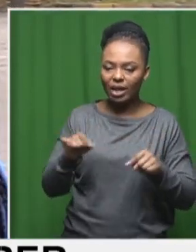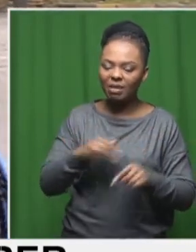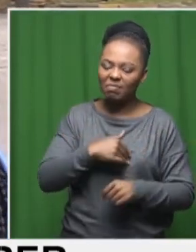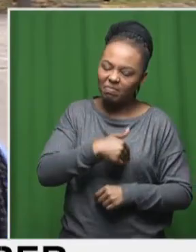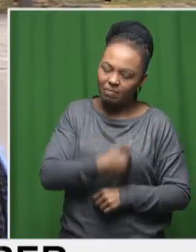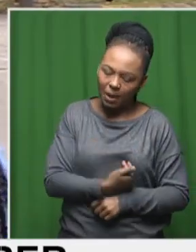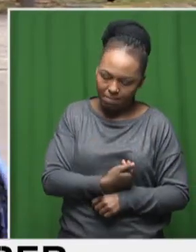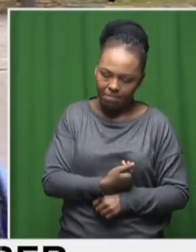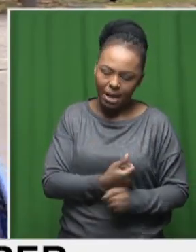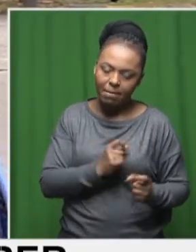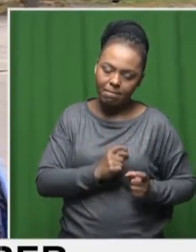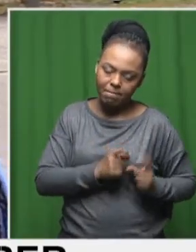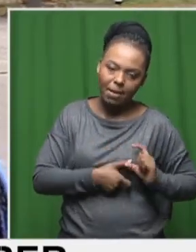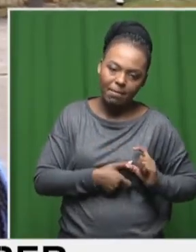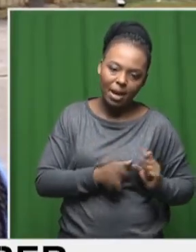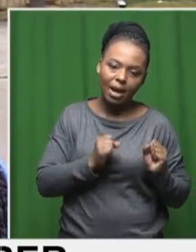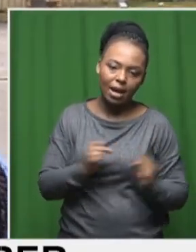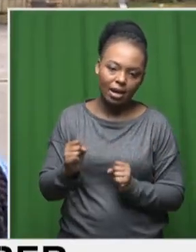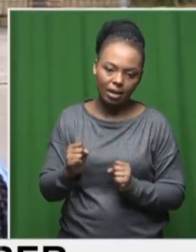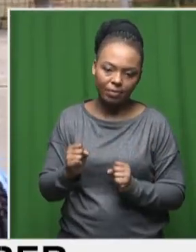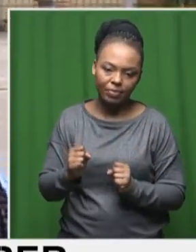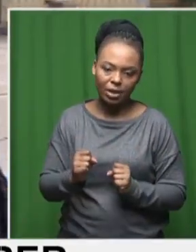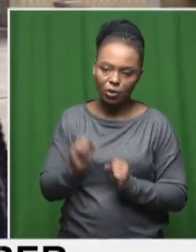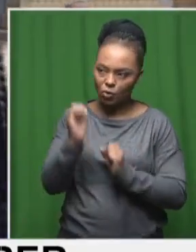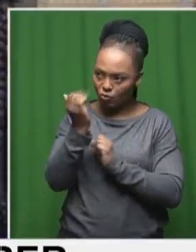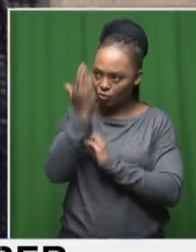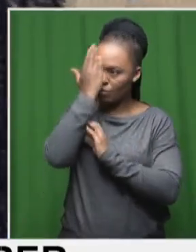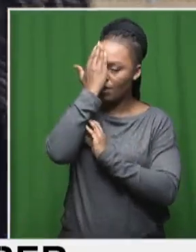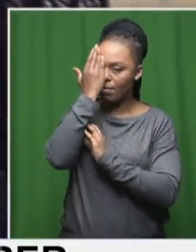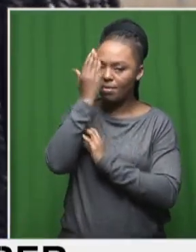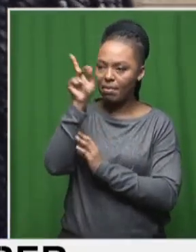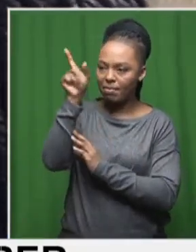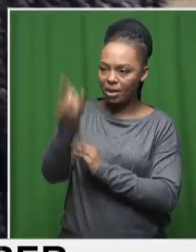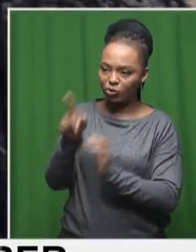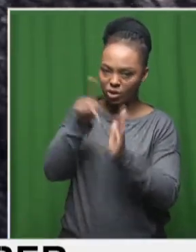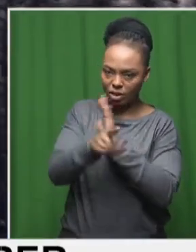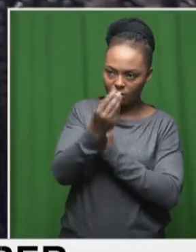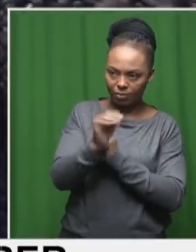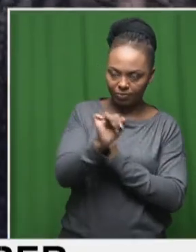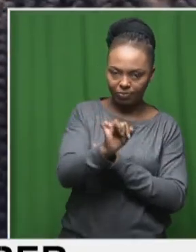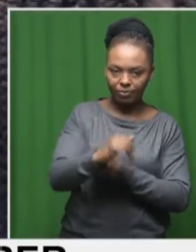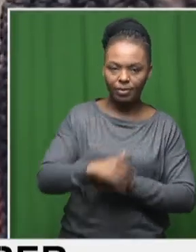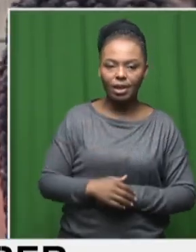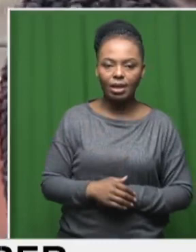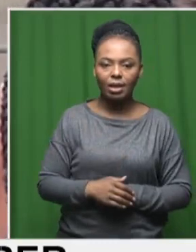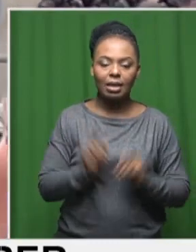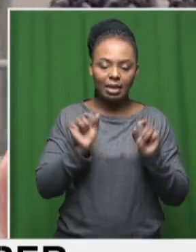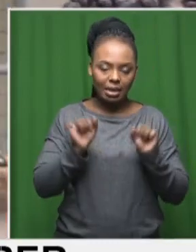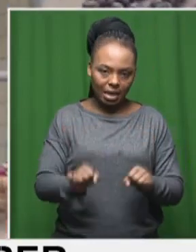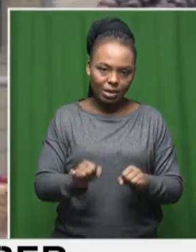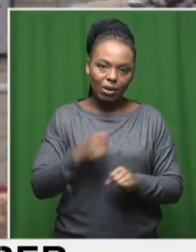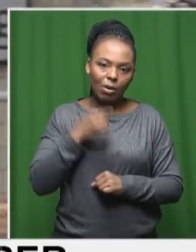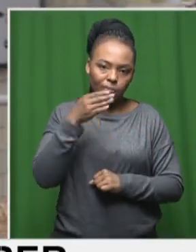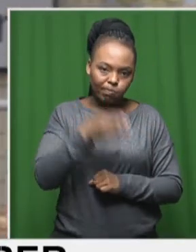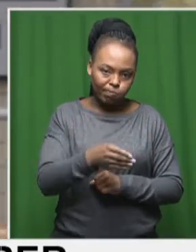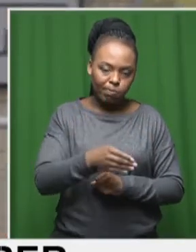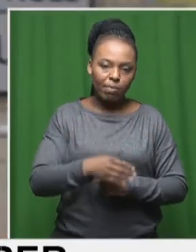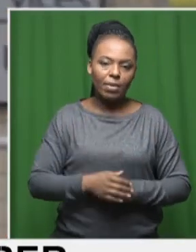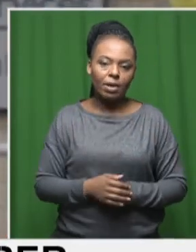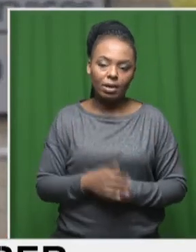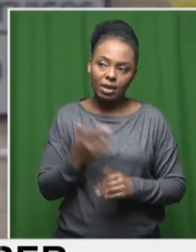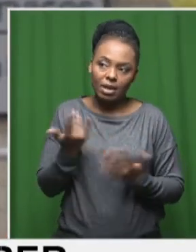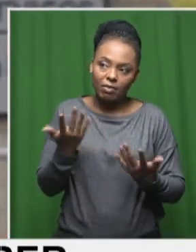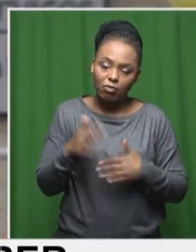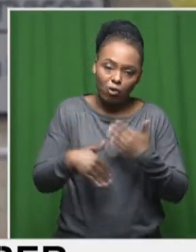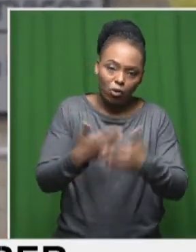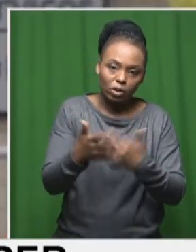as you have to face your daughter's killer. We really sad that we're here again, but if that's the process, then we'll